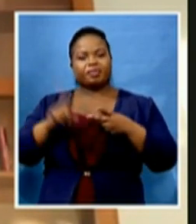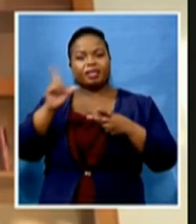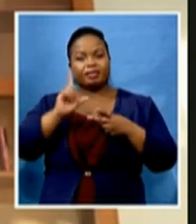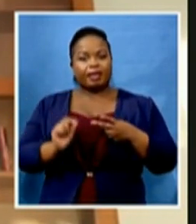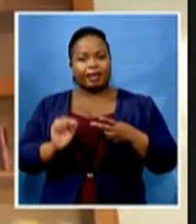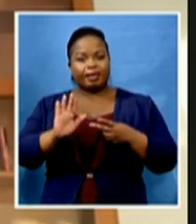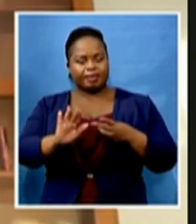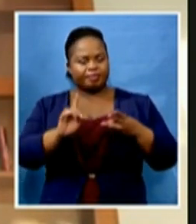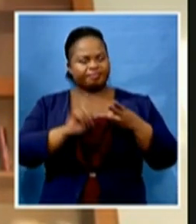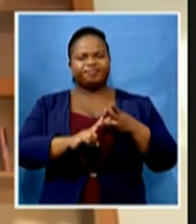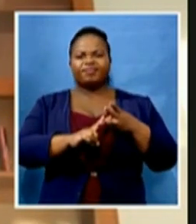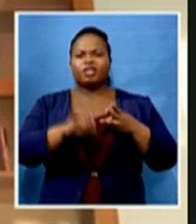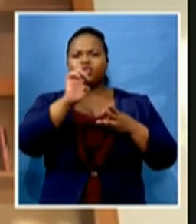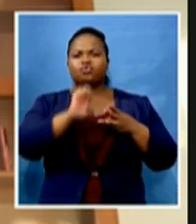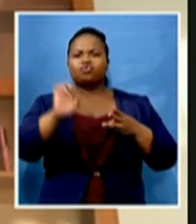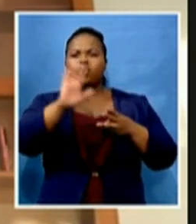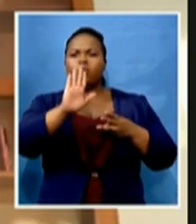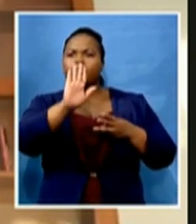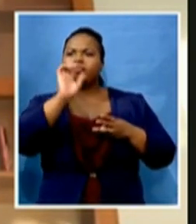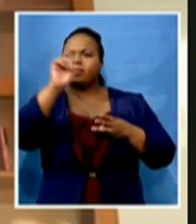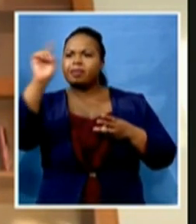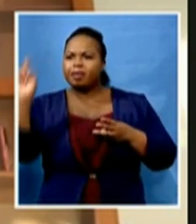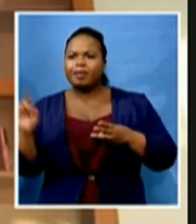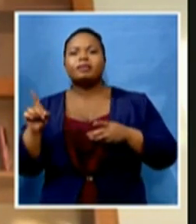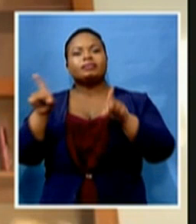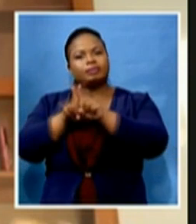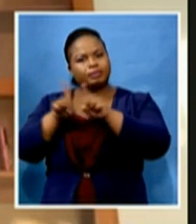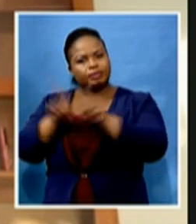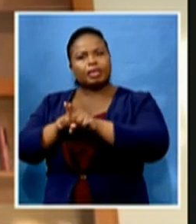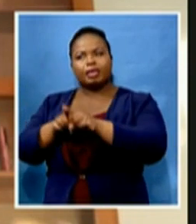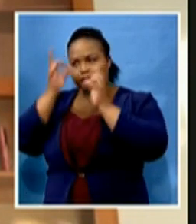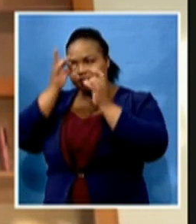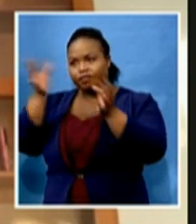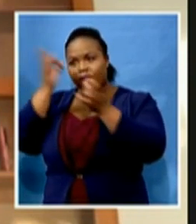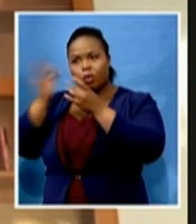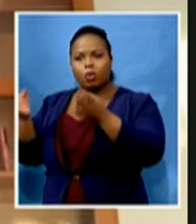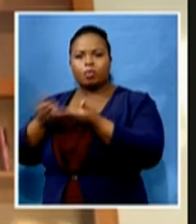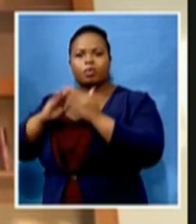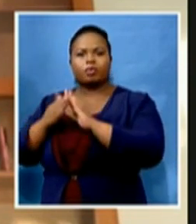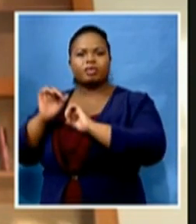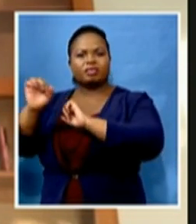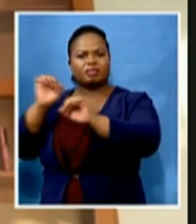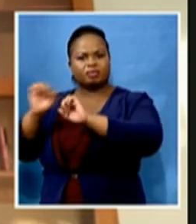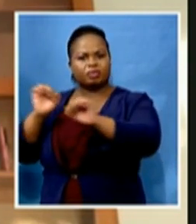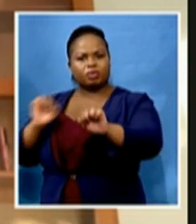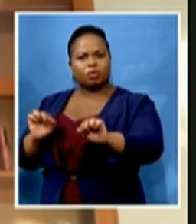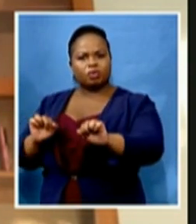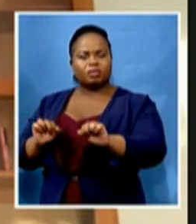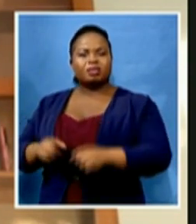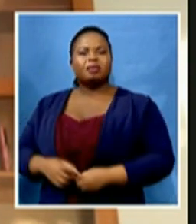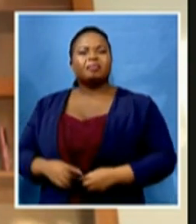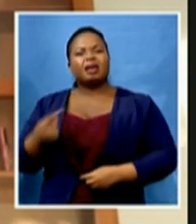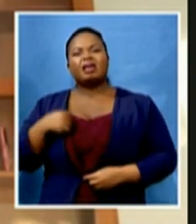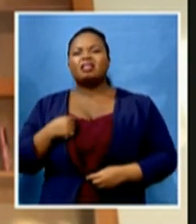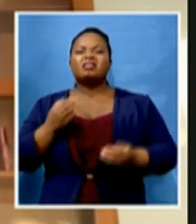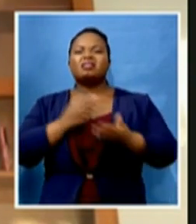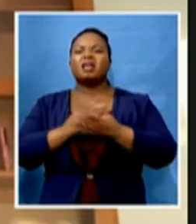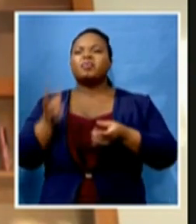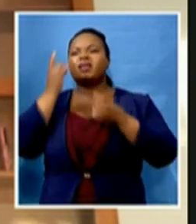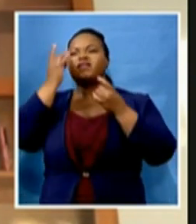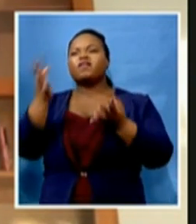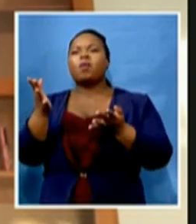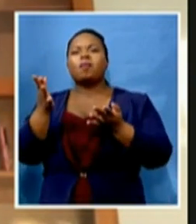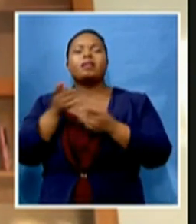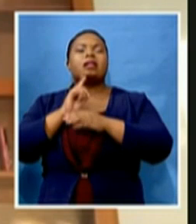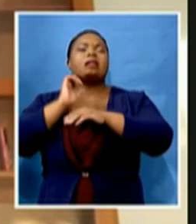that message, for most of the countries, came somewhere in the middle of the pandemic. But in our case, we took that